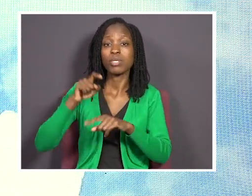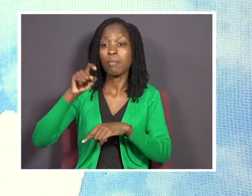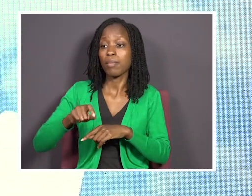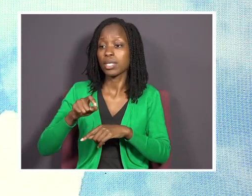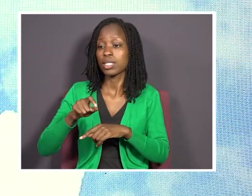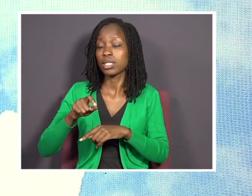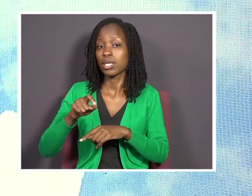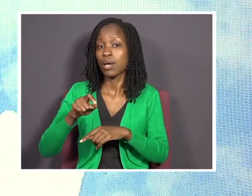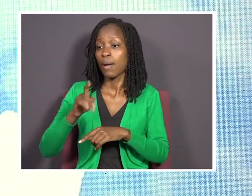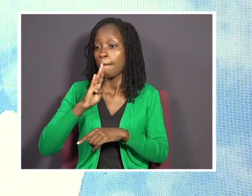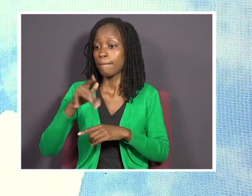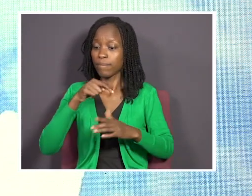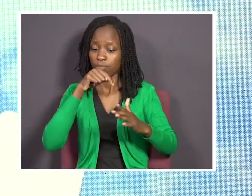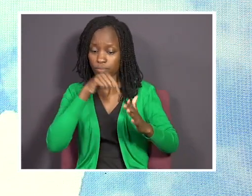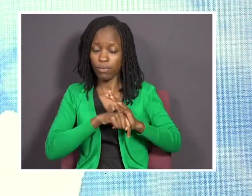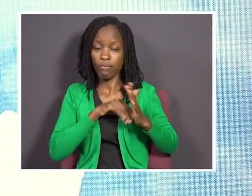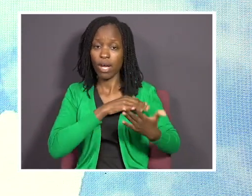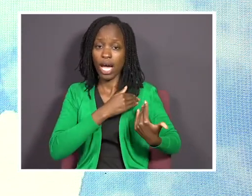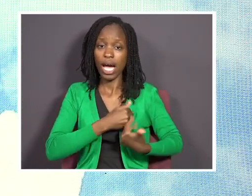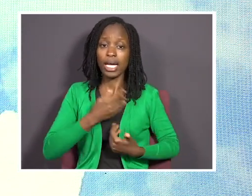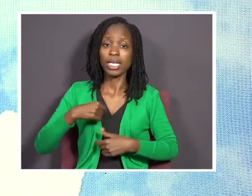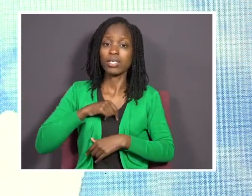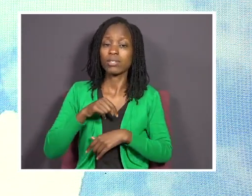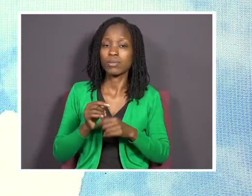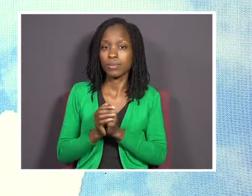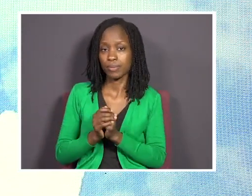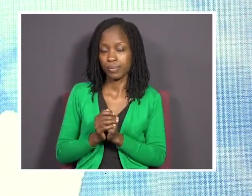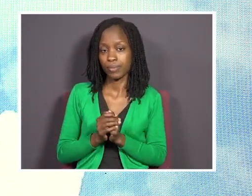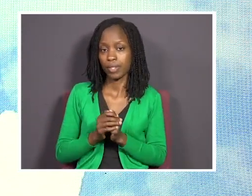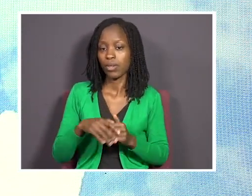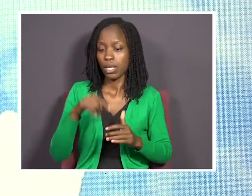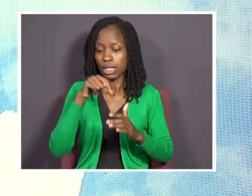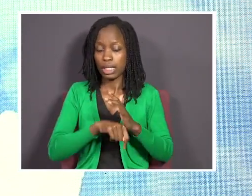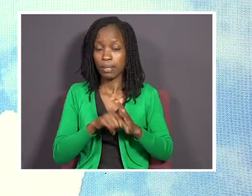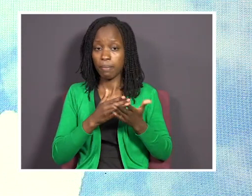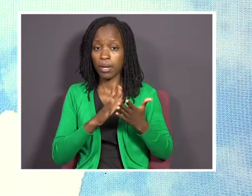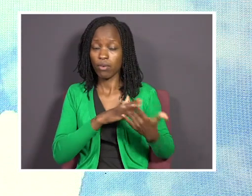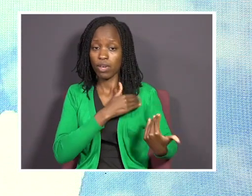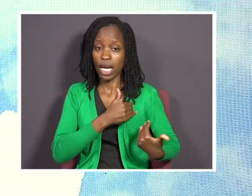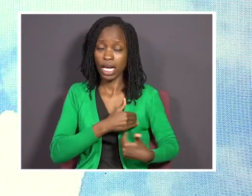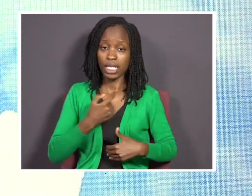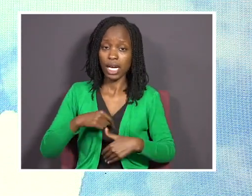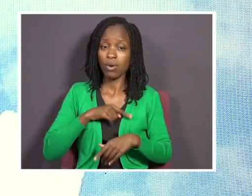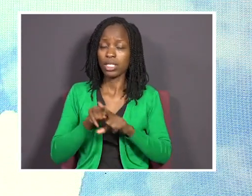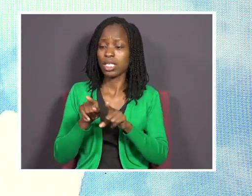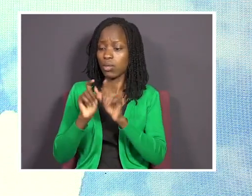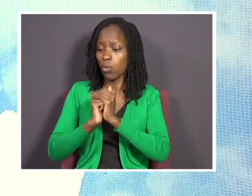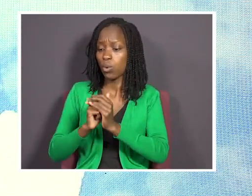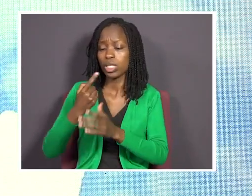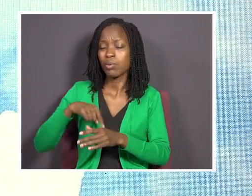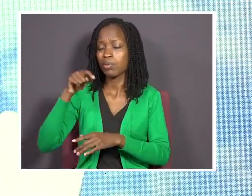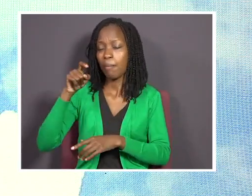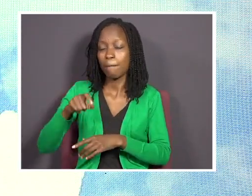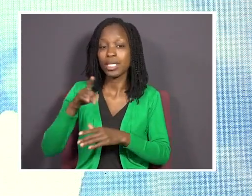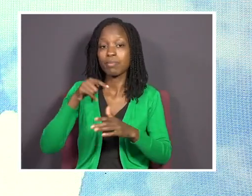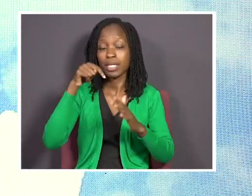the recesses of our hearts. It must be from the alcoves of our hearts. It must be that it is deep, it